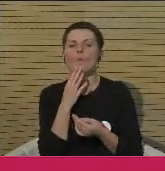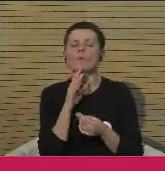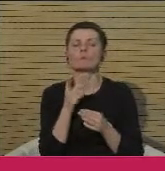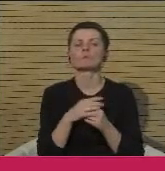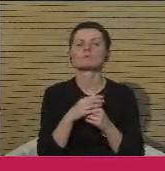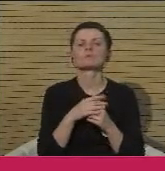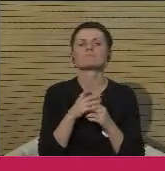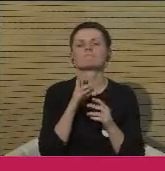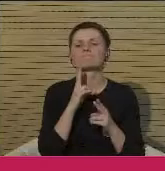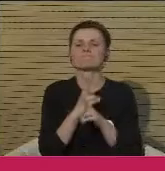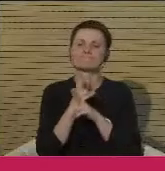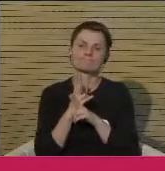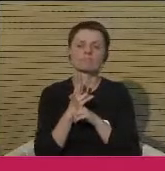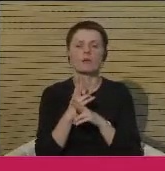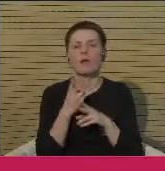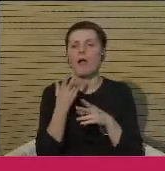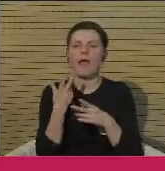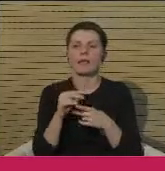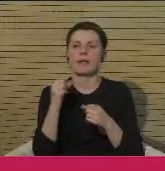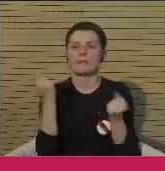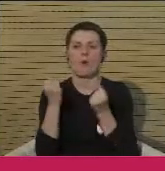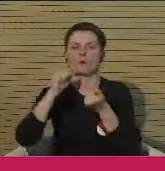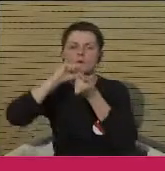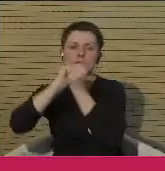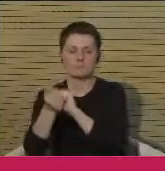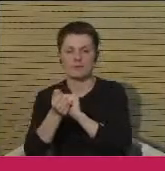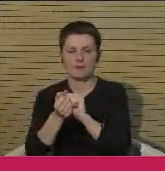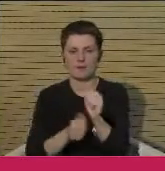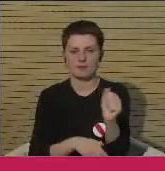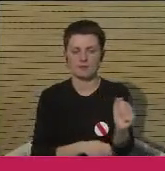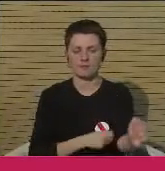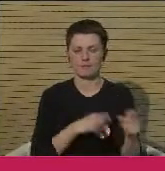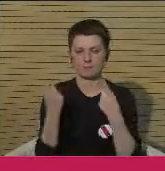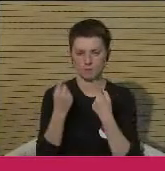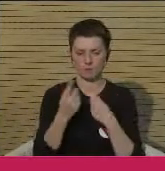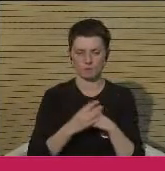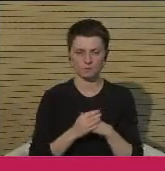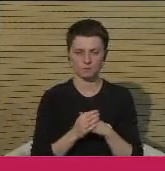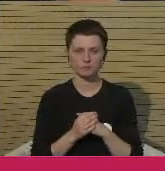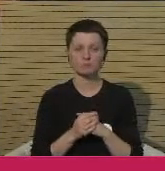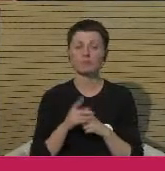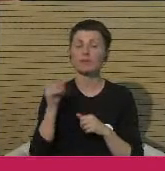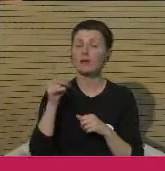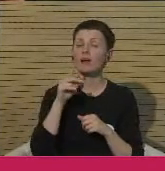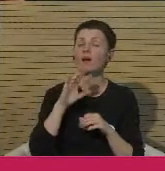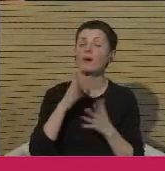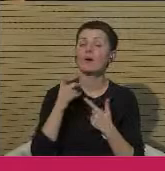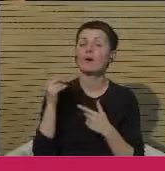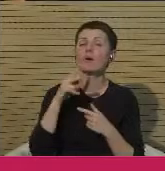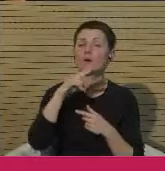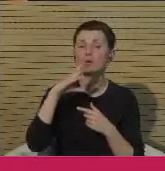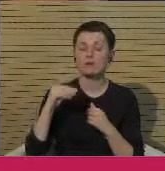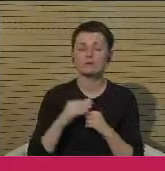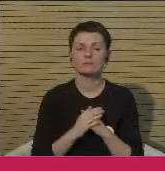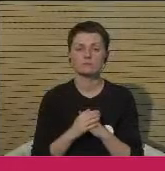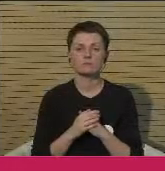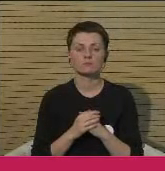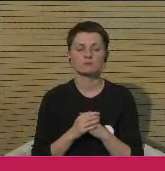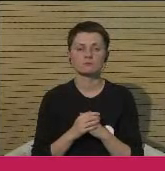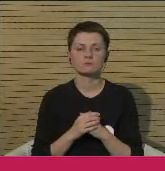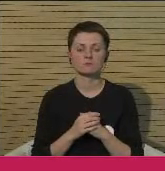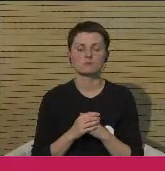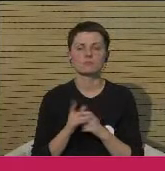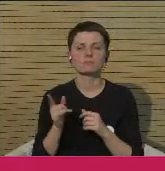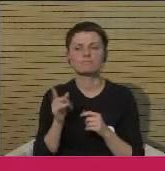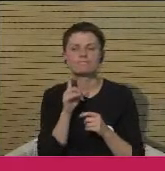are more supportive towards the status quo than the radical change of the situation. European Union